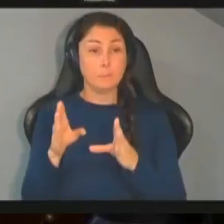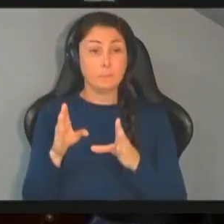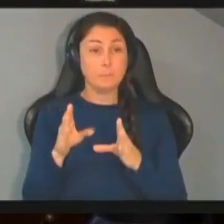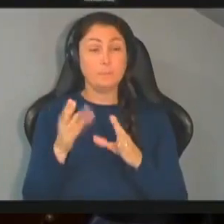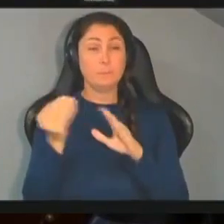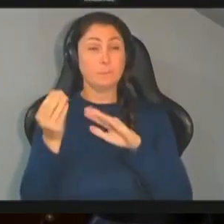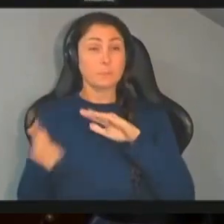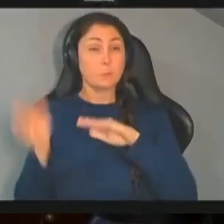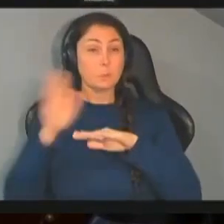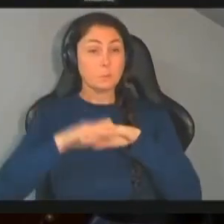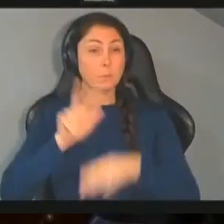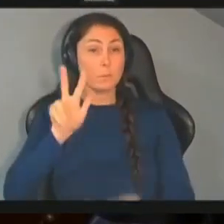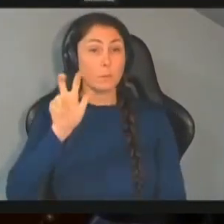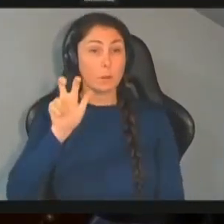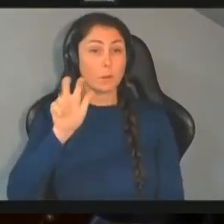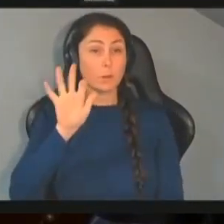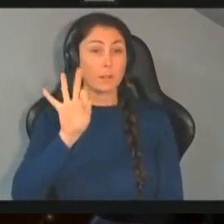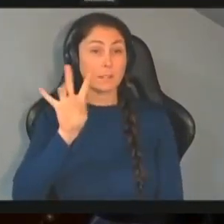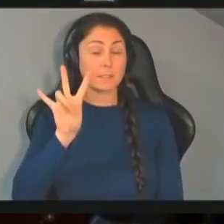increase of